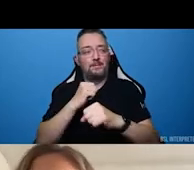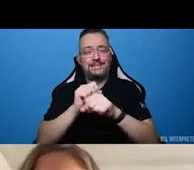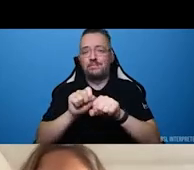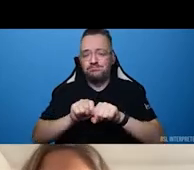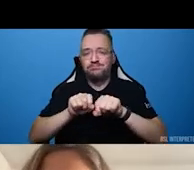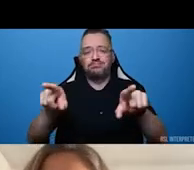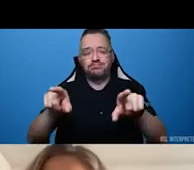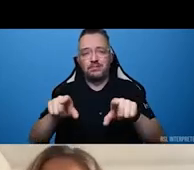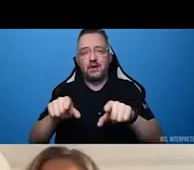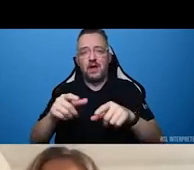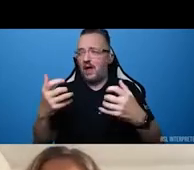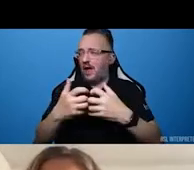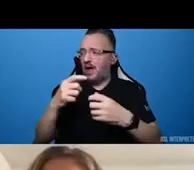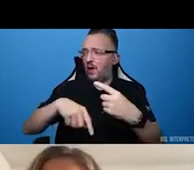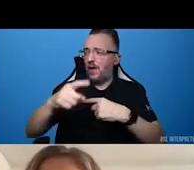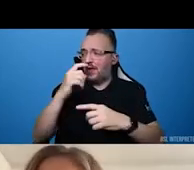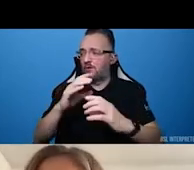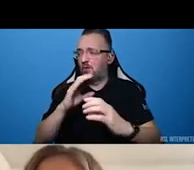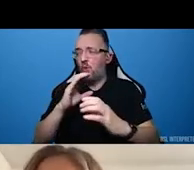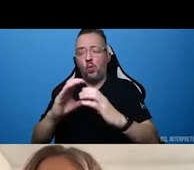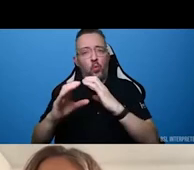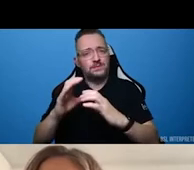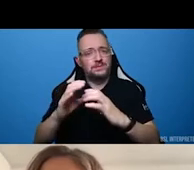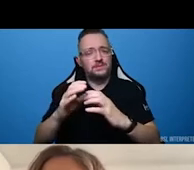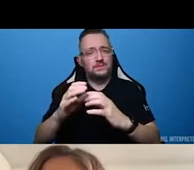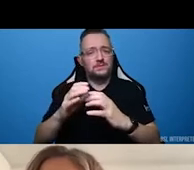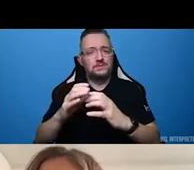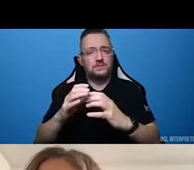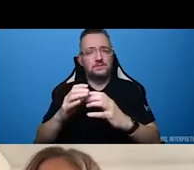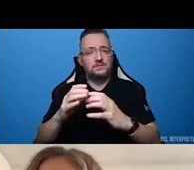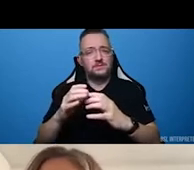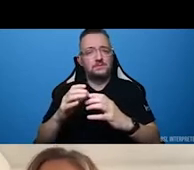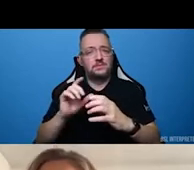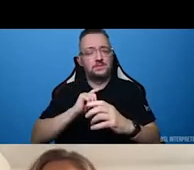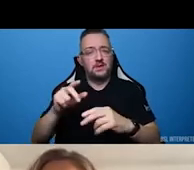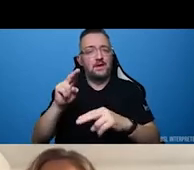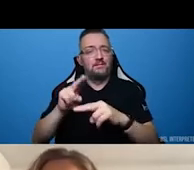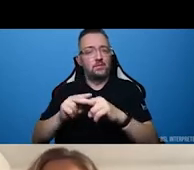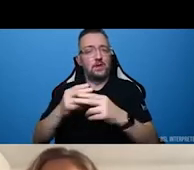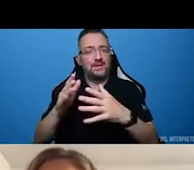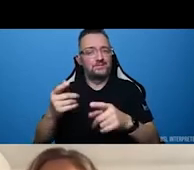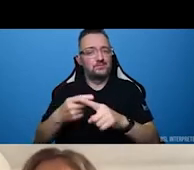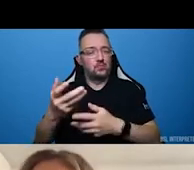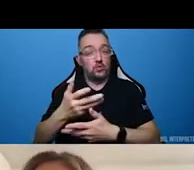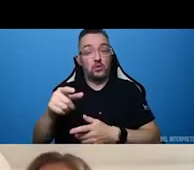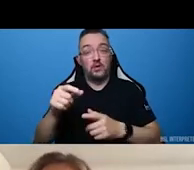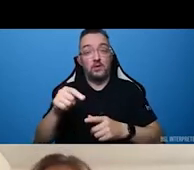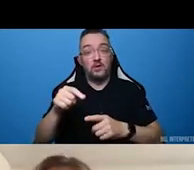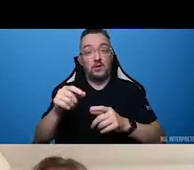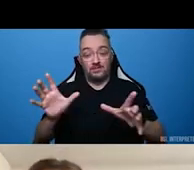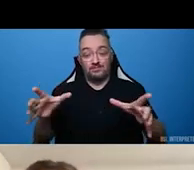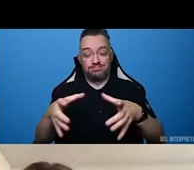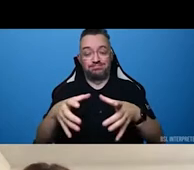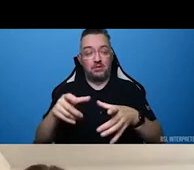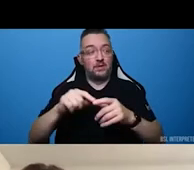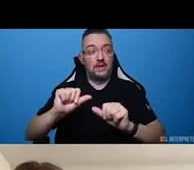and of itself in terms of how it communicates some of the things that Fiona just talked about. So the pavilion, putting it simply as